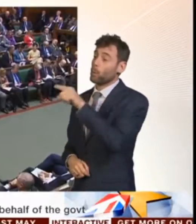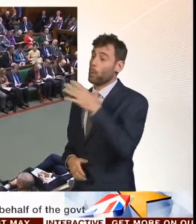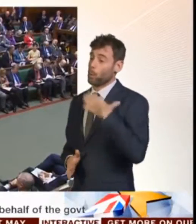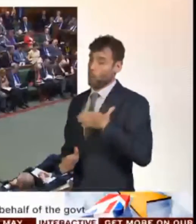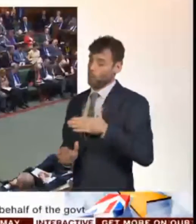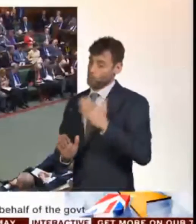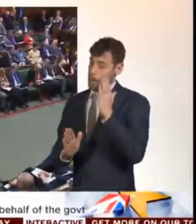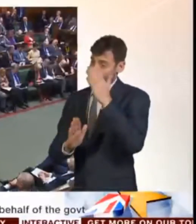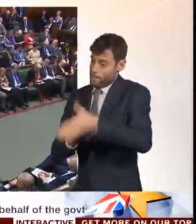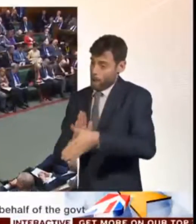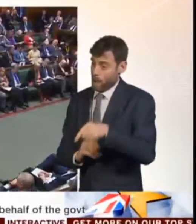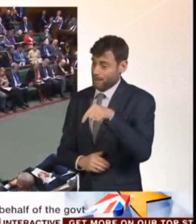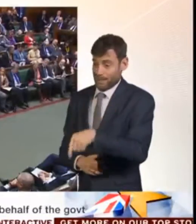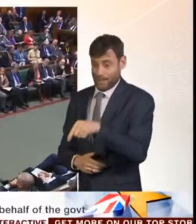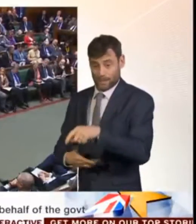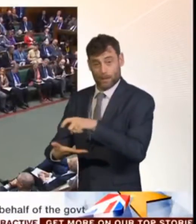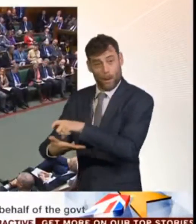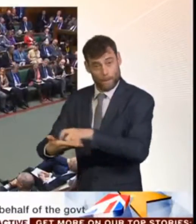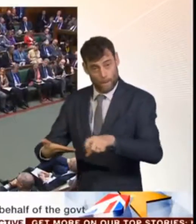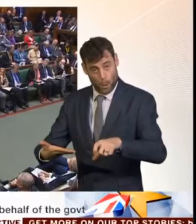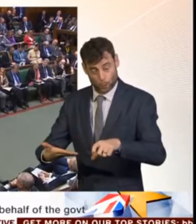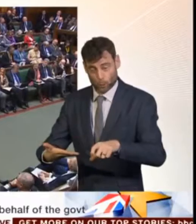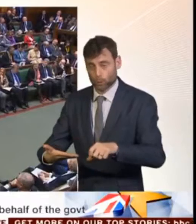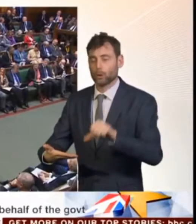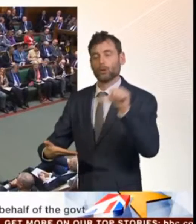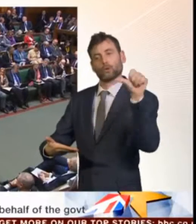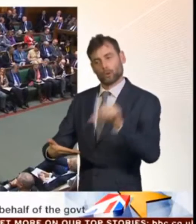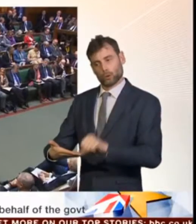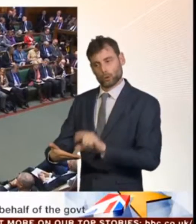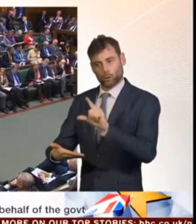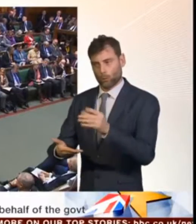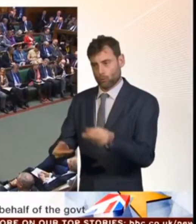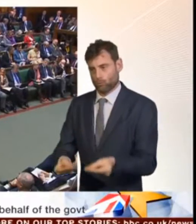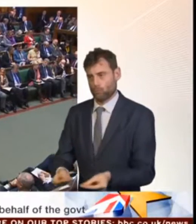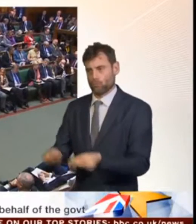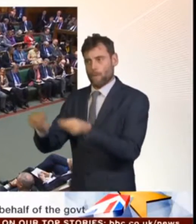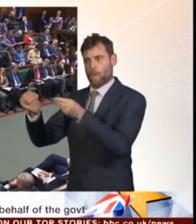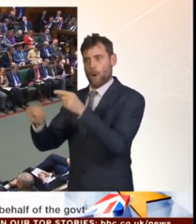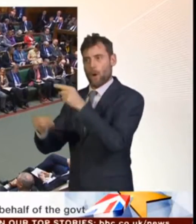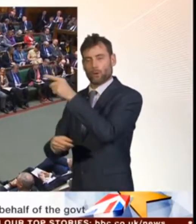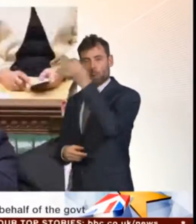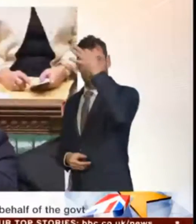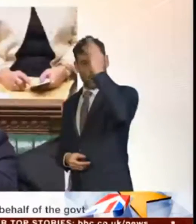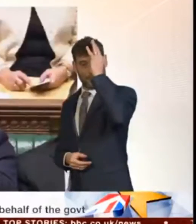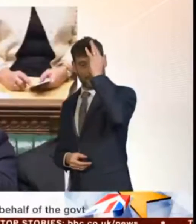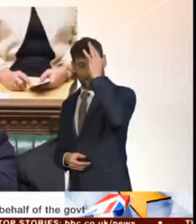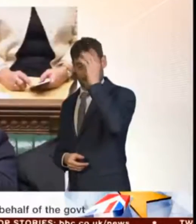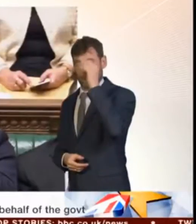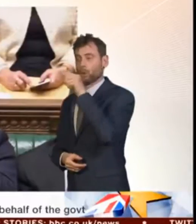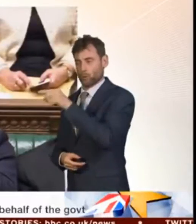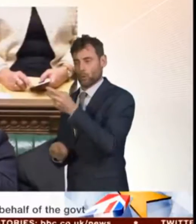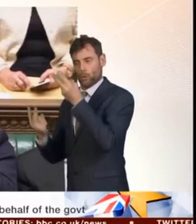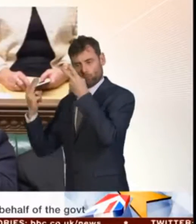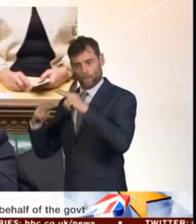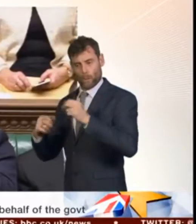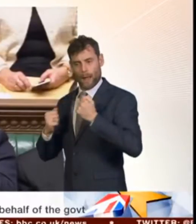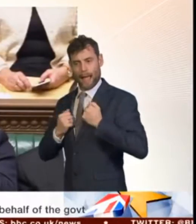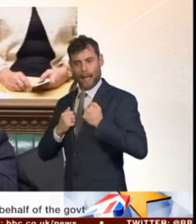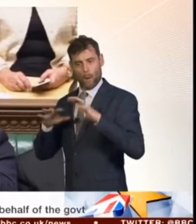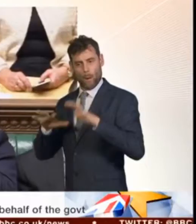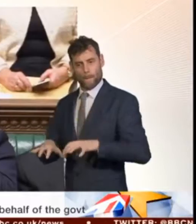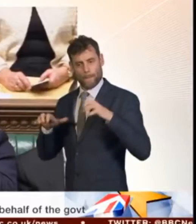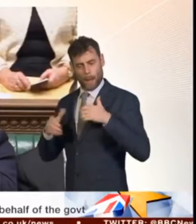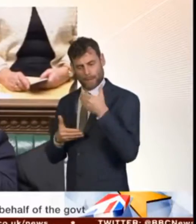motion, they should refer it to the committee in line with our parliamentary procedures. And I urge all